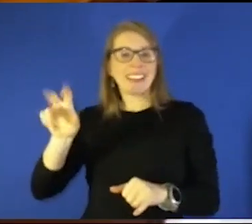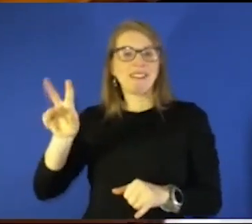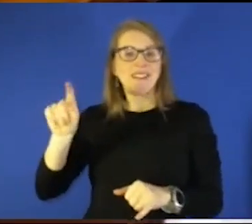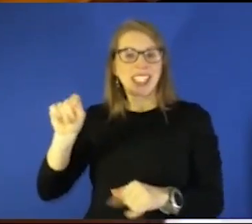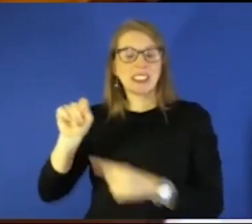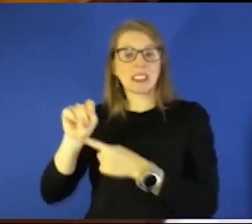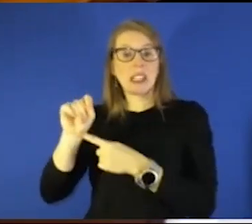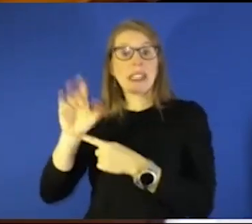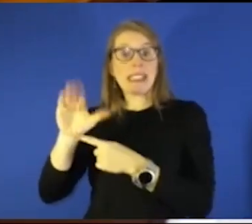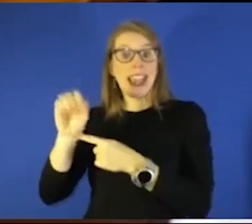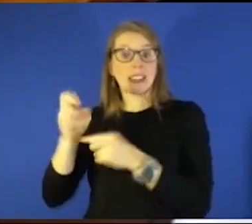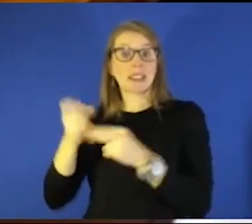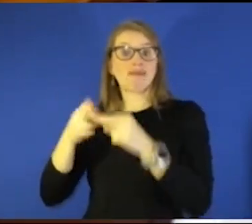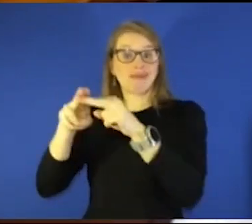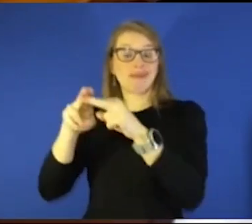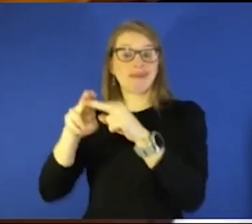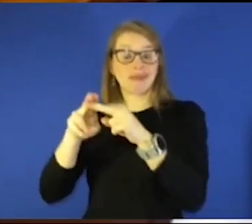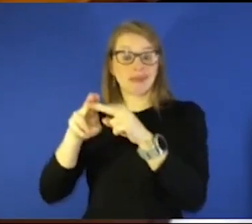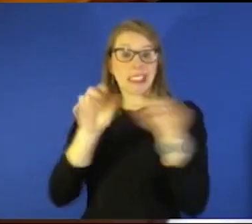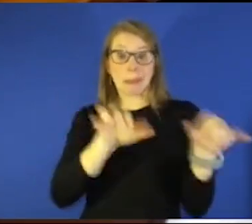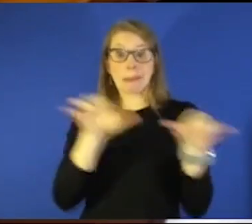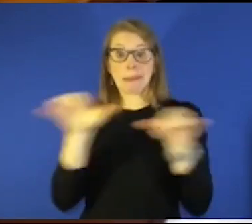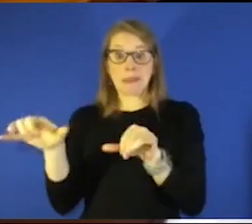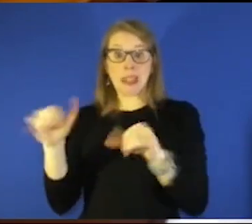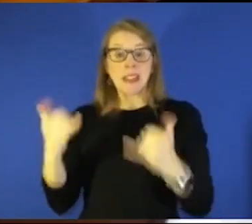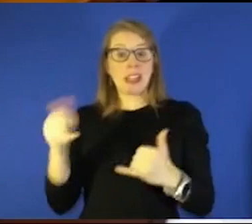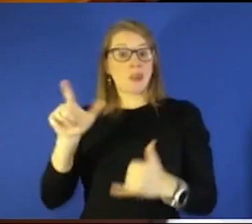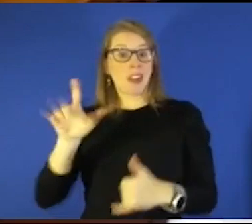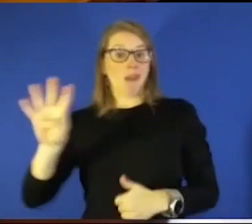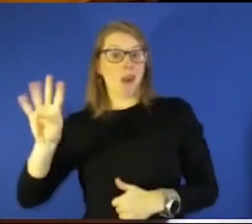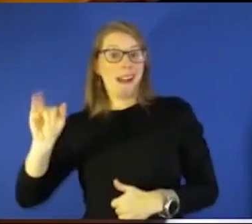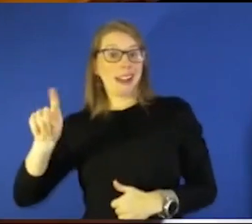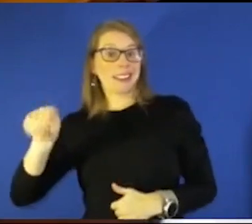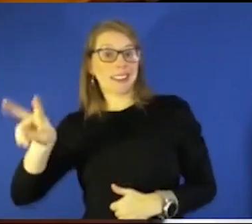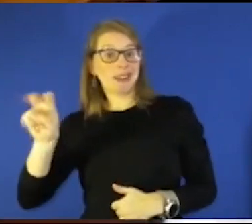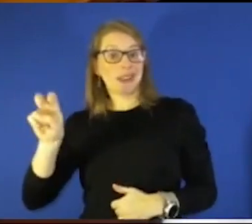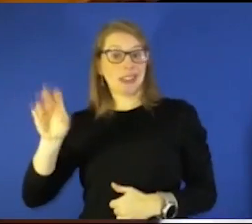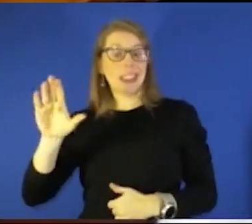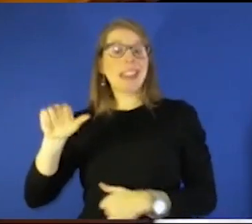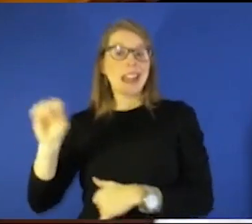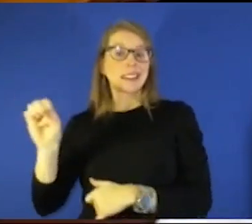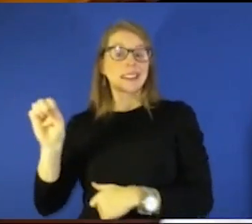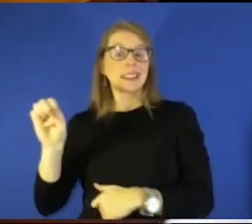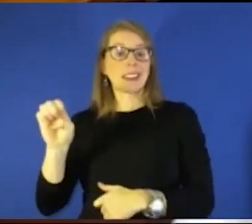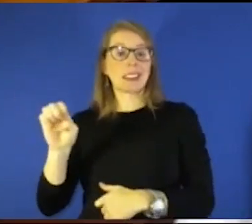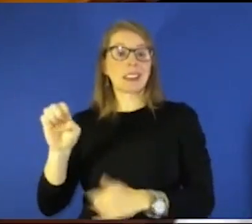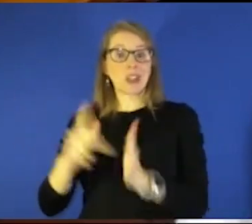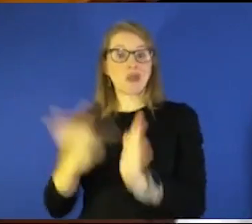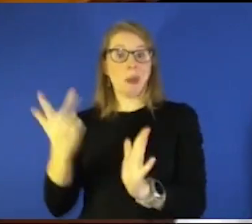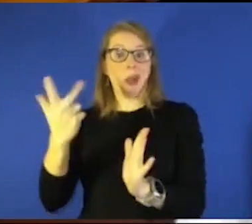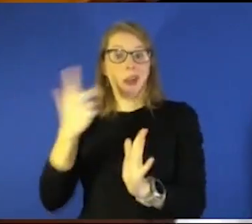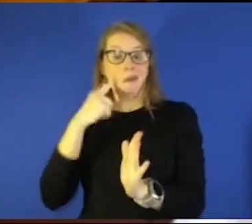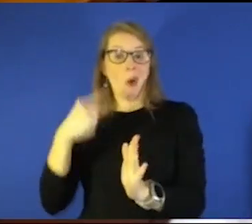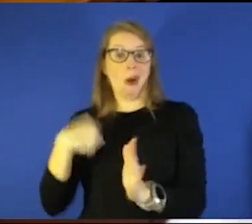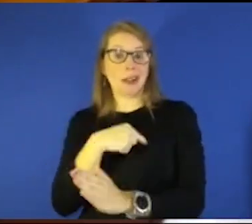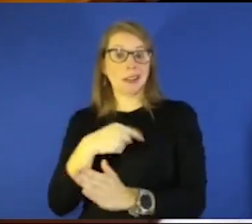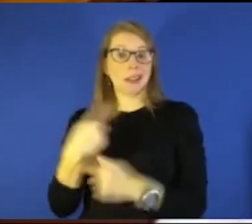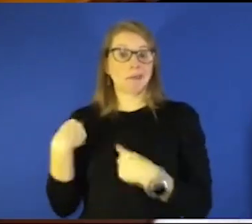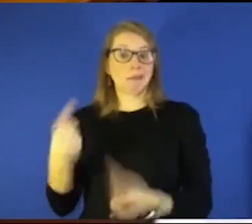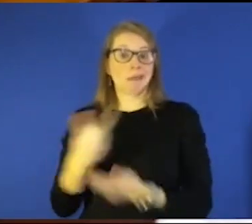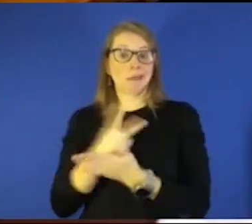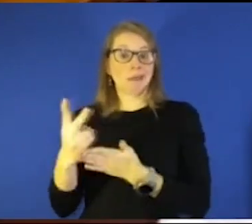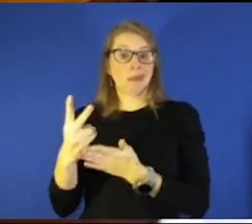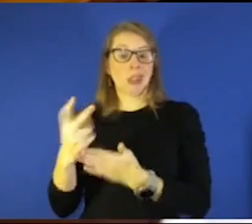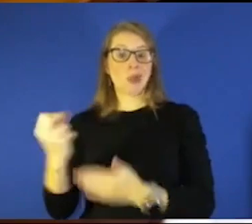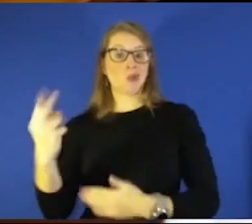increase in cases. Currently today, we're sitting at 24 active cases, which is a tripling for us in the past 2 weeks. 12 of